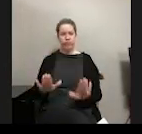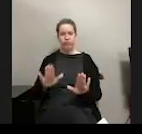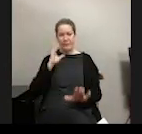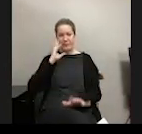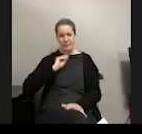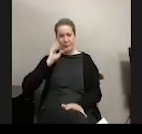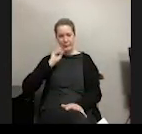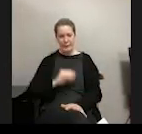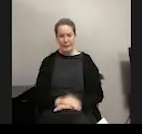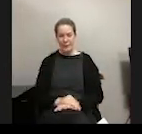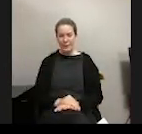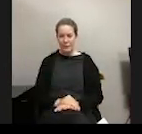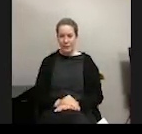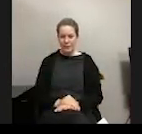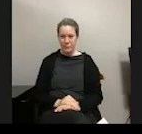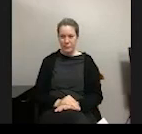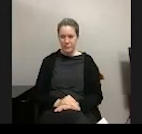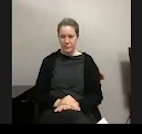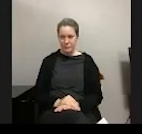All right.